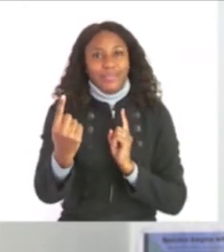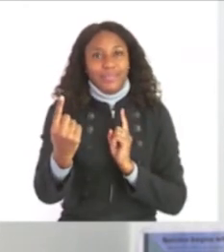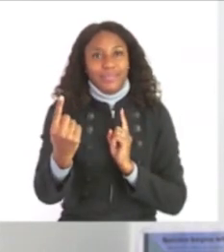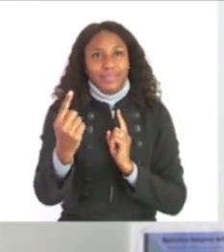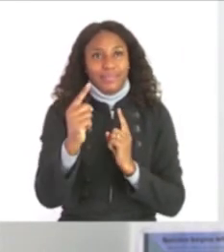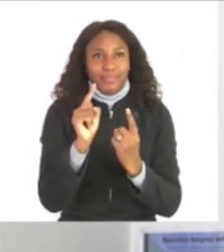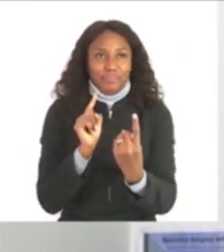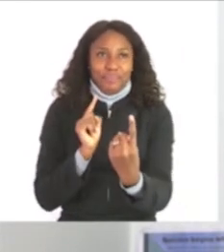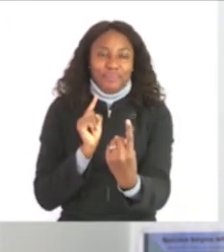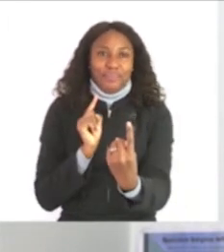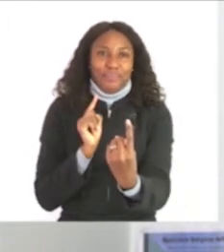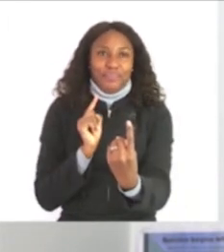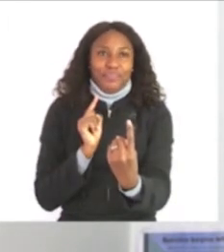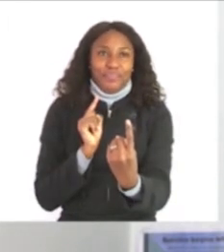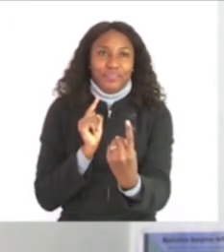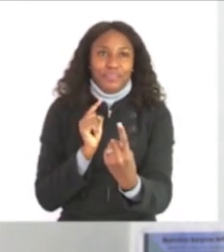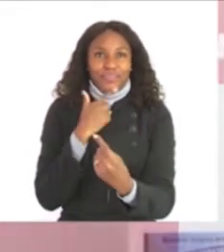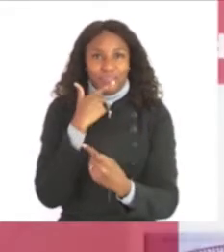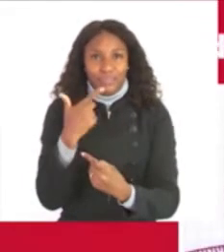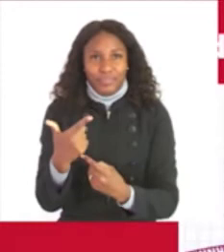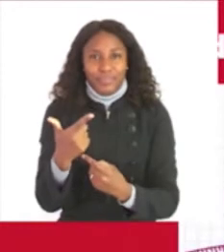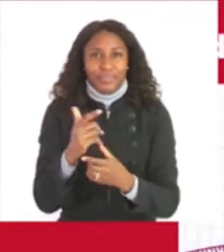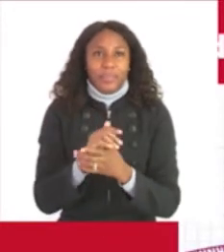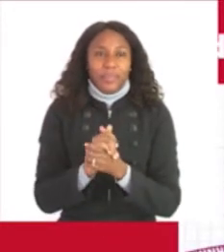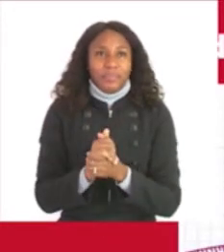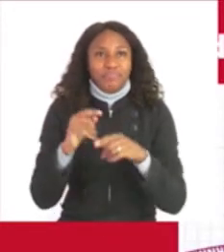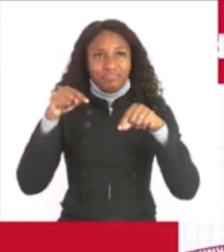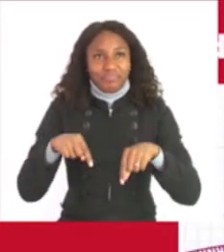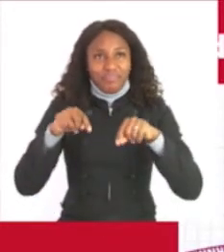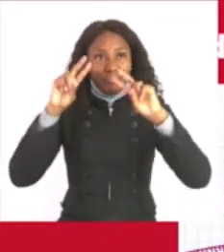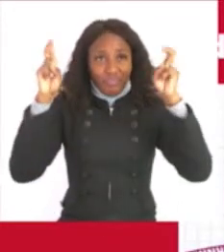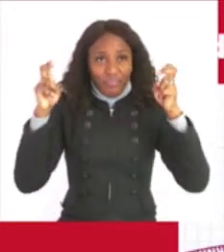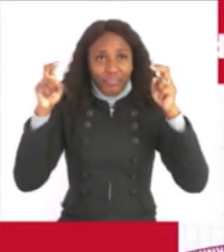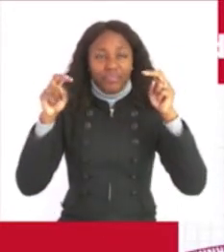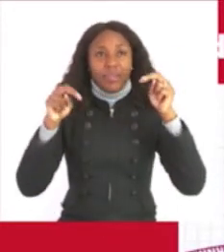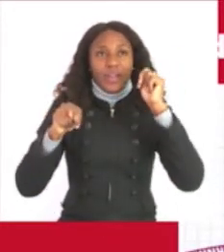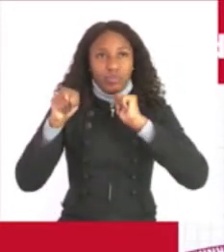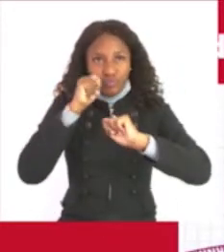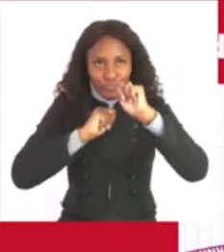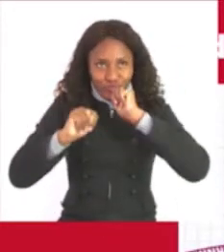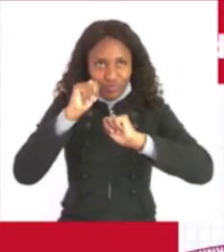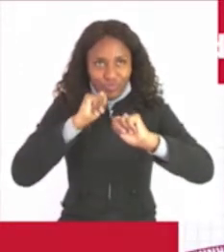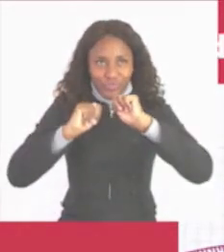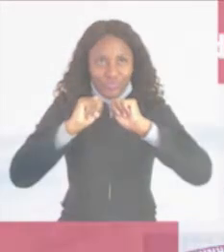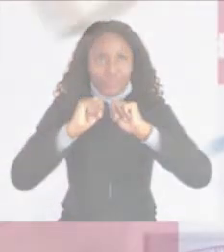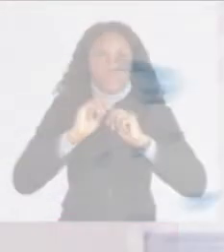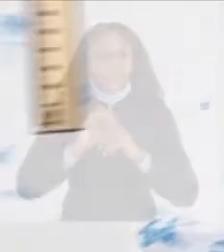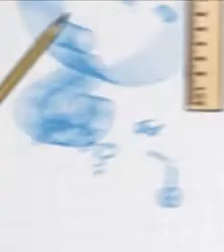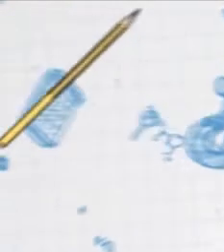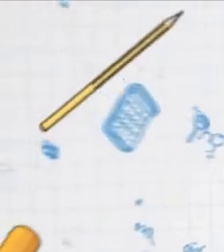we are keeping a distance. Thank you. So today our topic is nutrition.